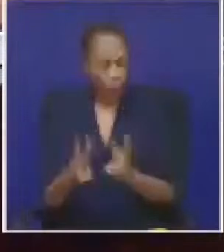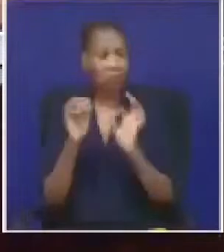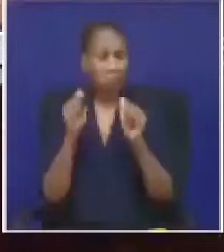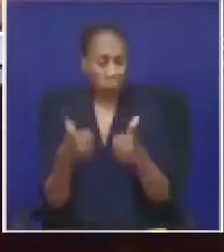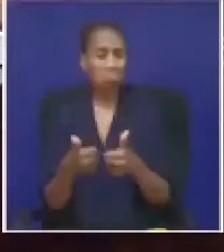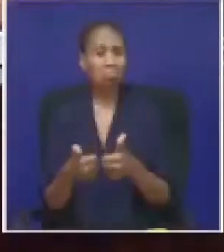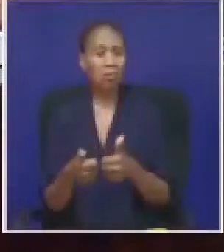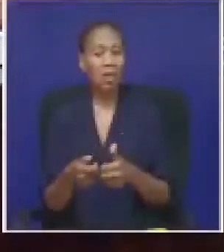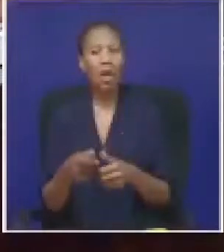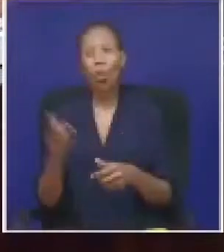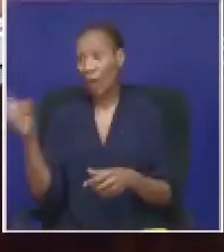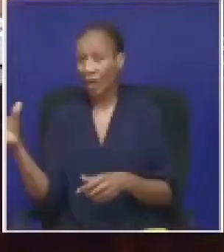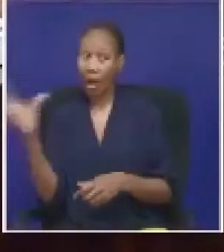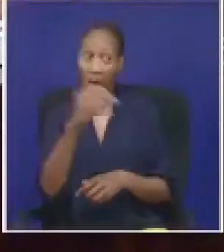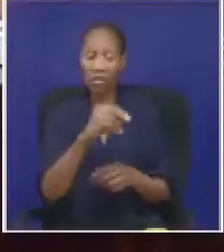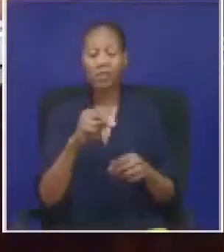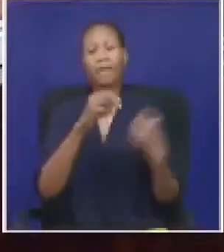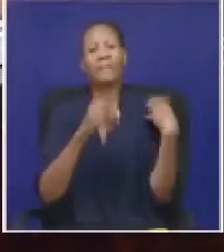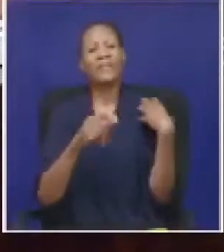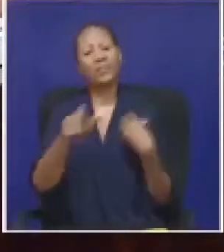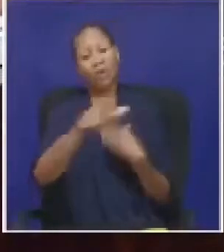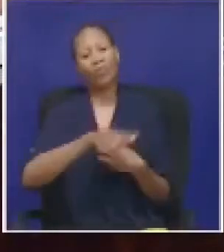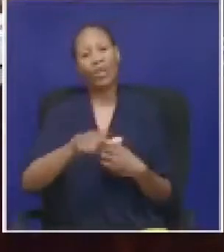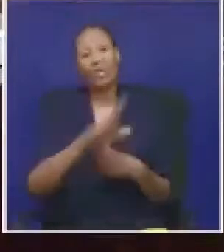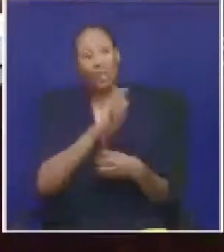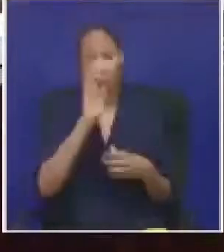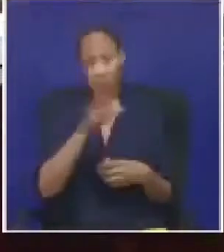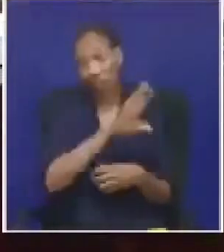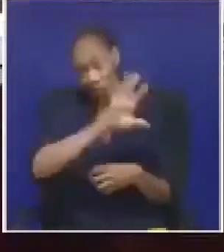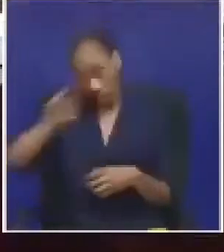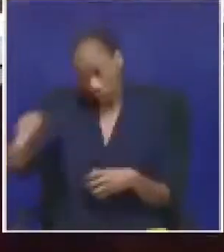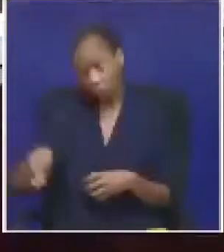Land, who will tell you that it is working.